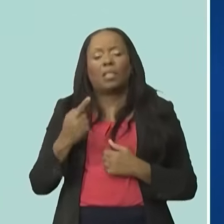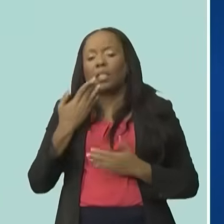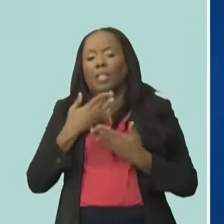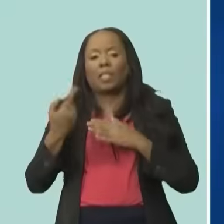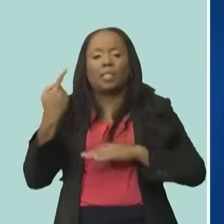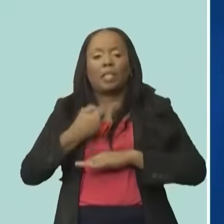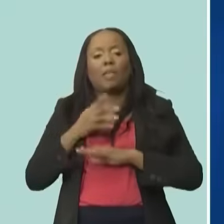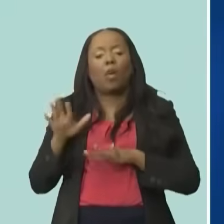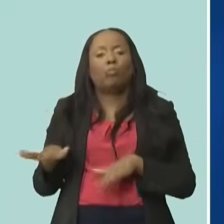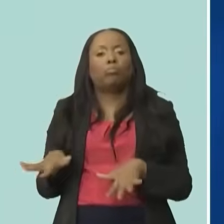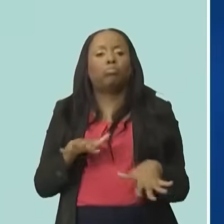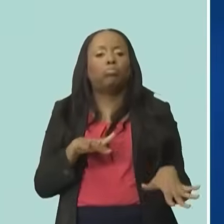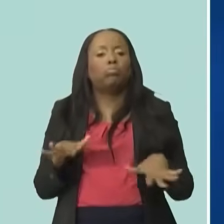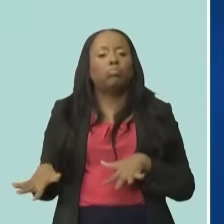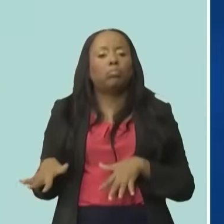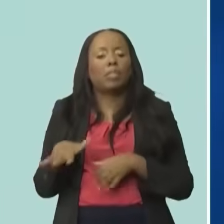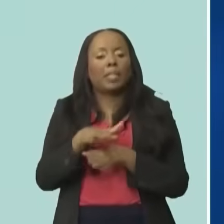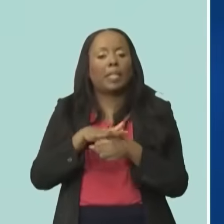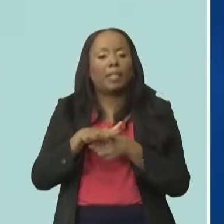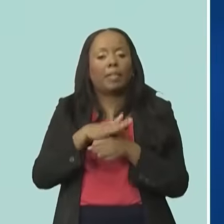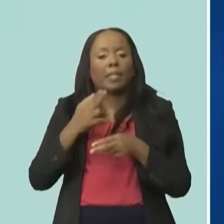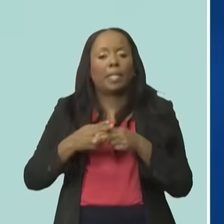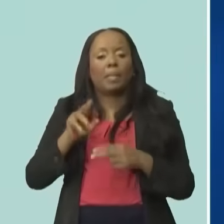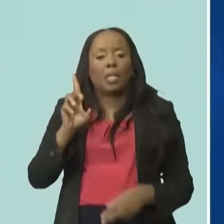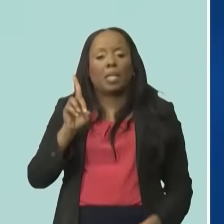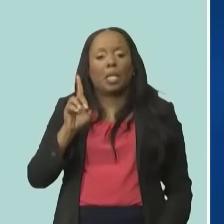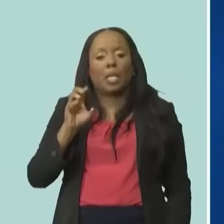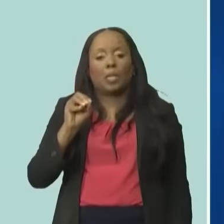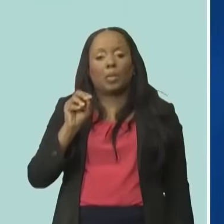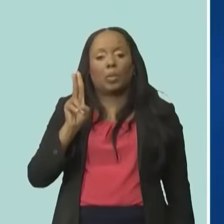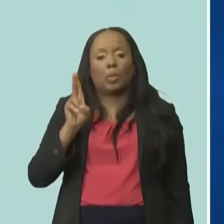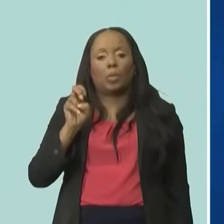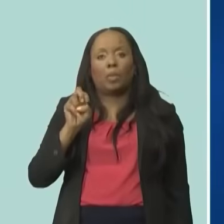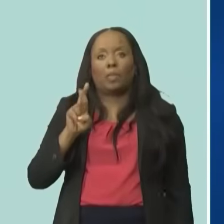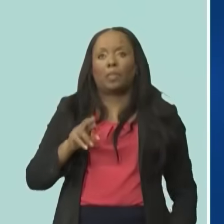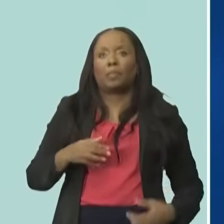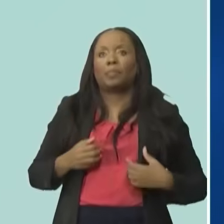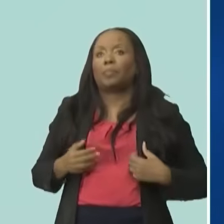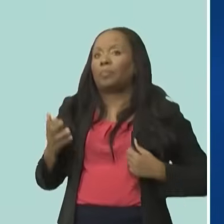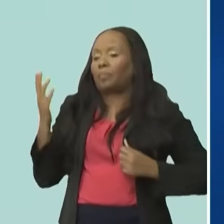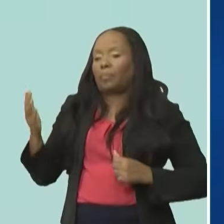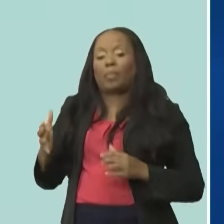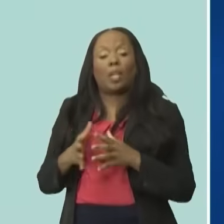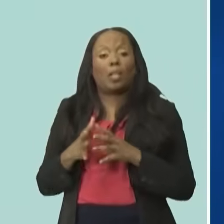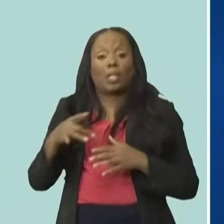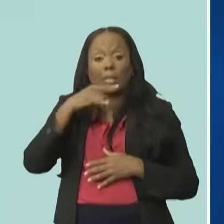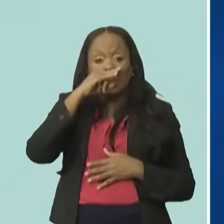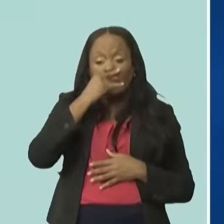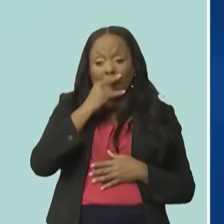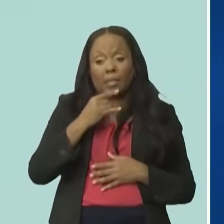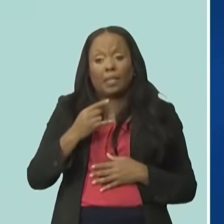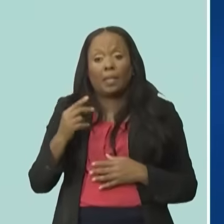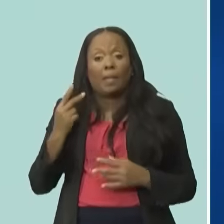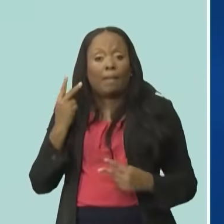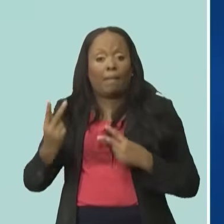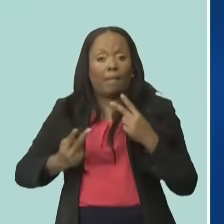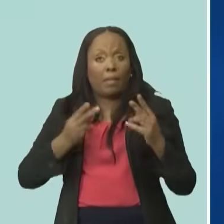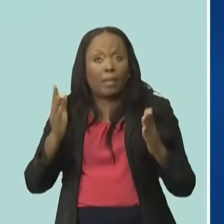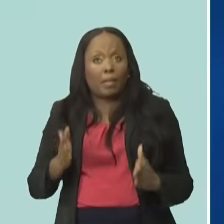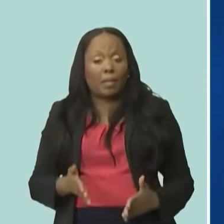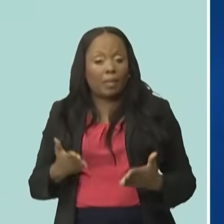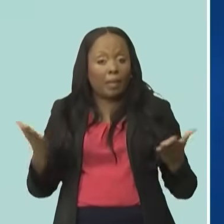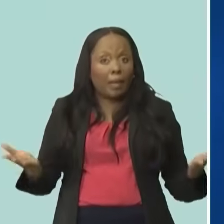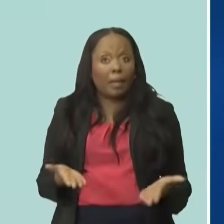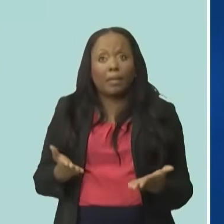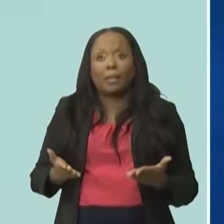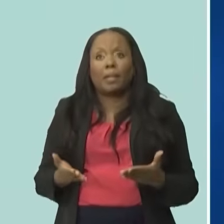relaxed vibe at Dover. We have tourists here, lots of kids in the kids zone.